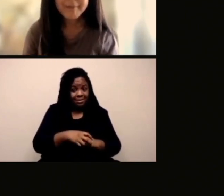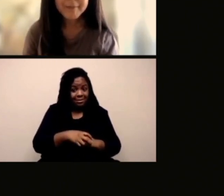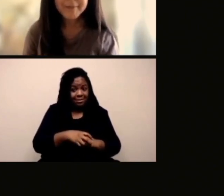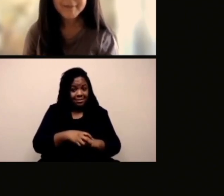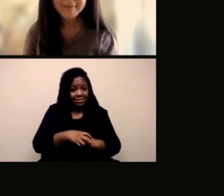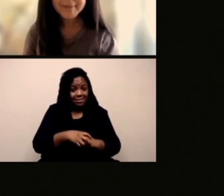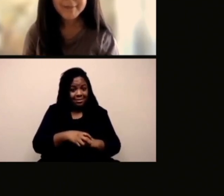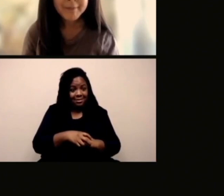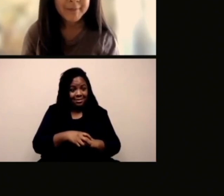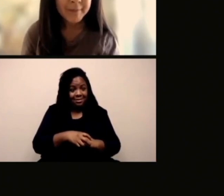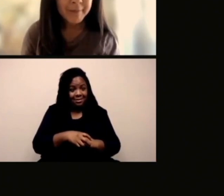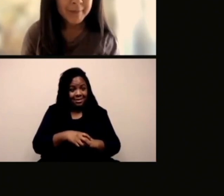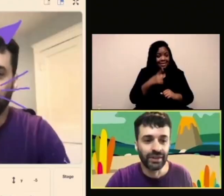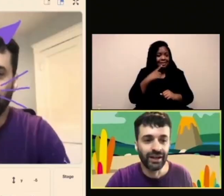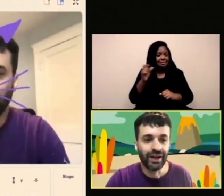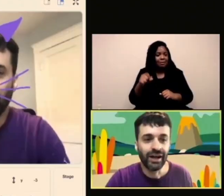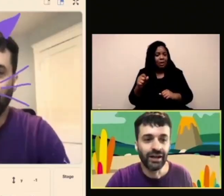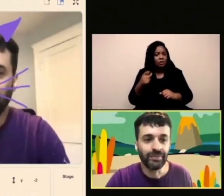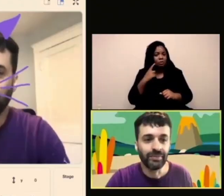yeah. It is.